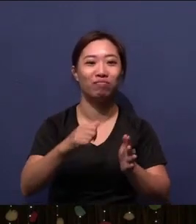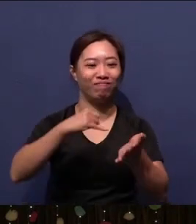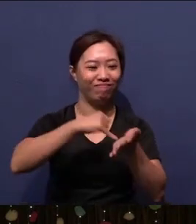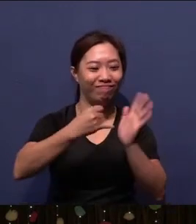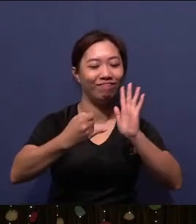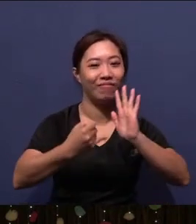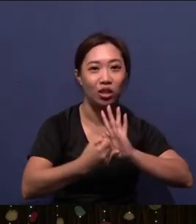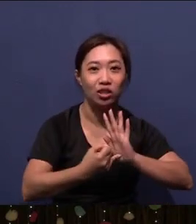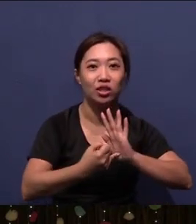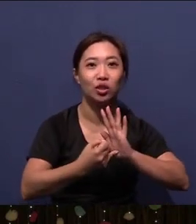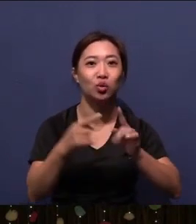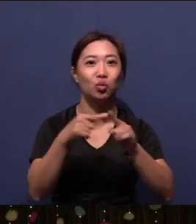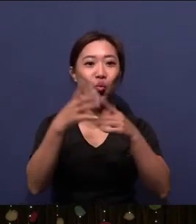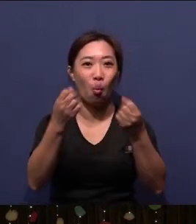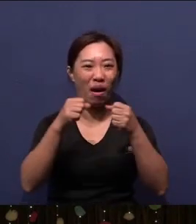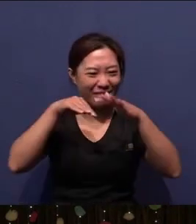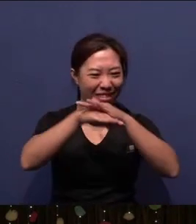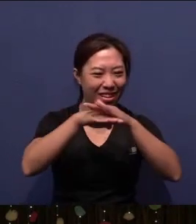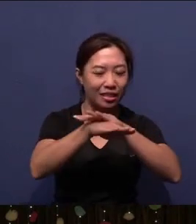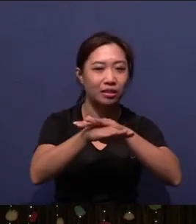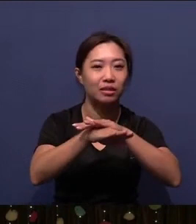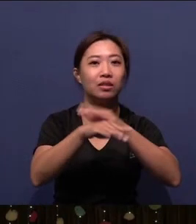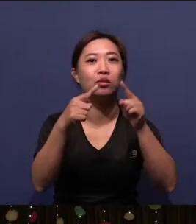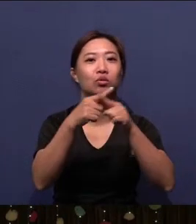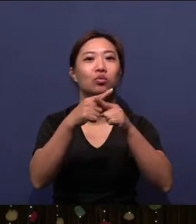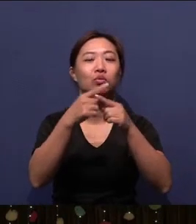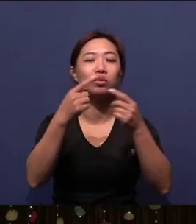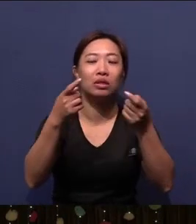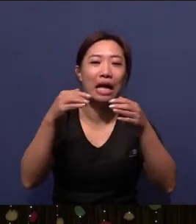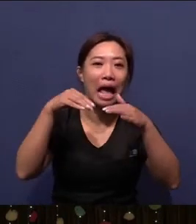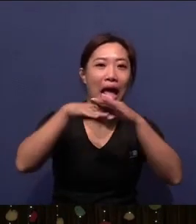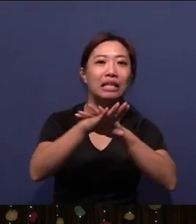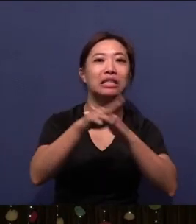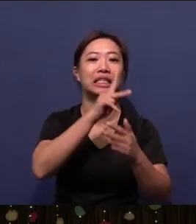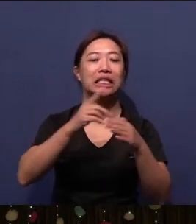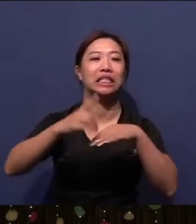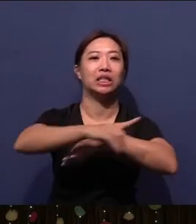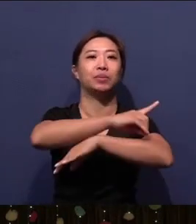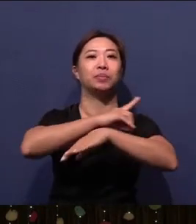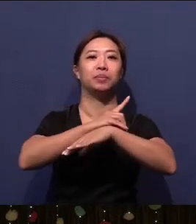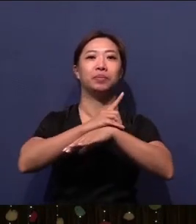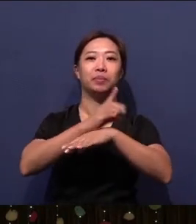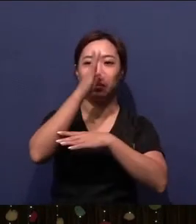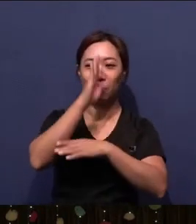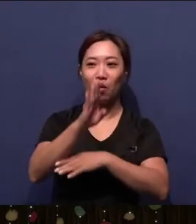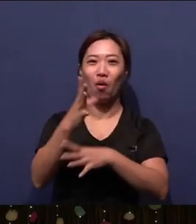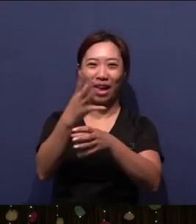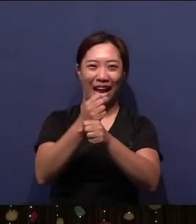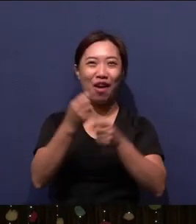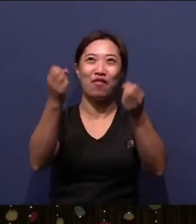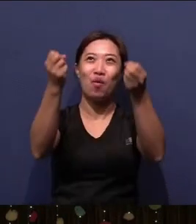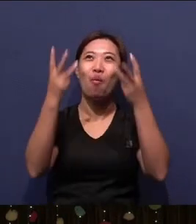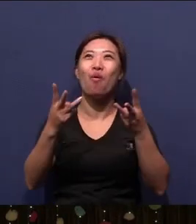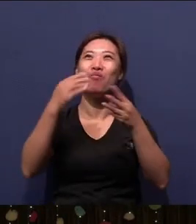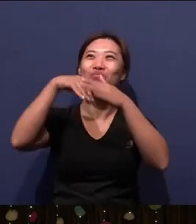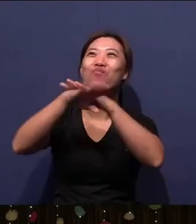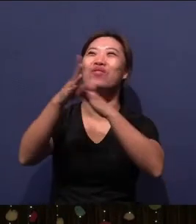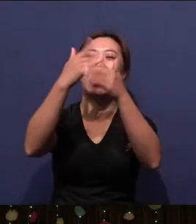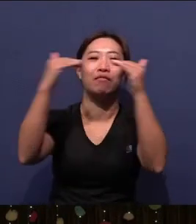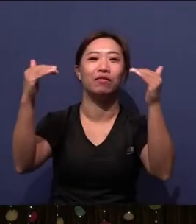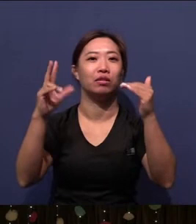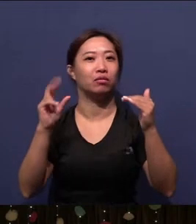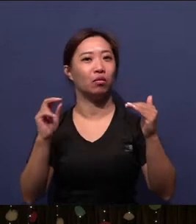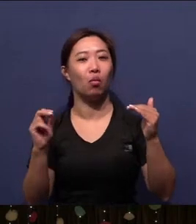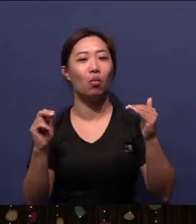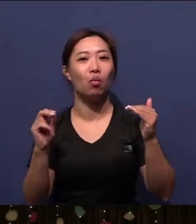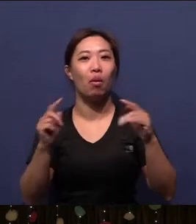things to gain access into God's kingdom. They were not doing it on purpose so that they get the reward of being in heaven.